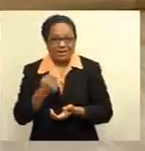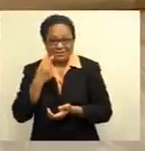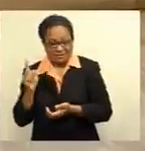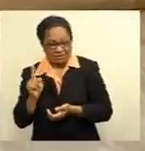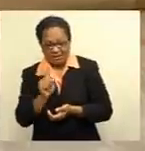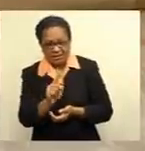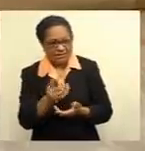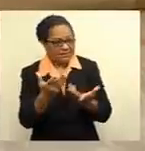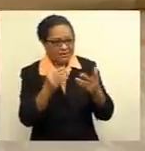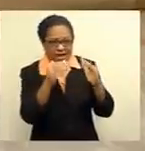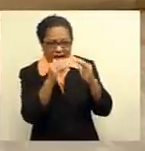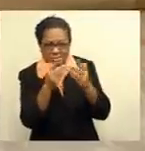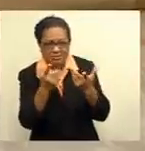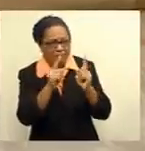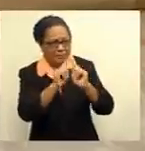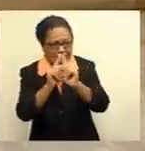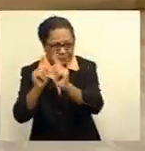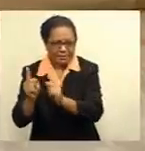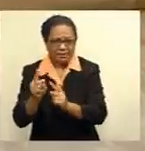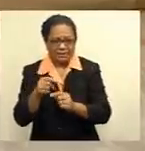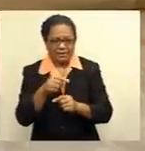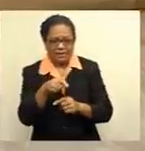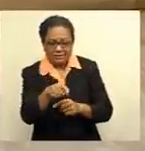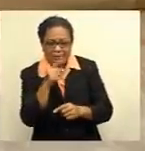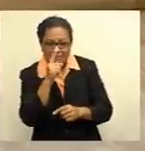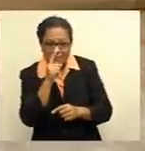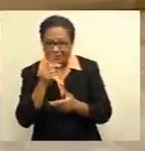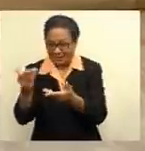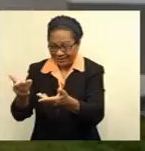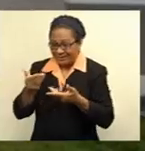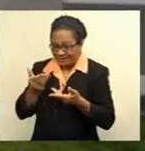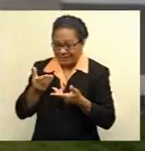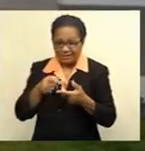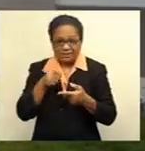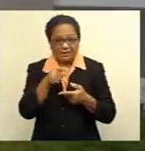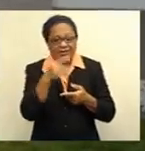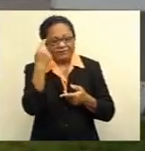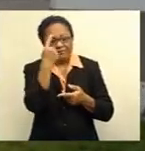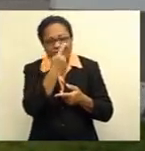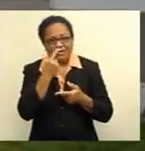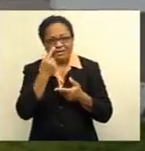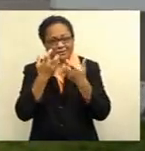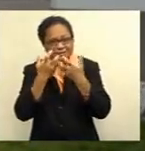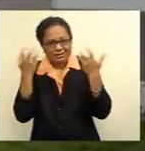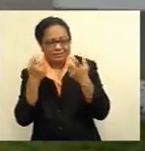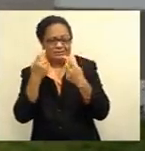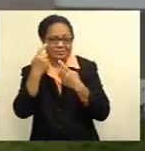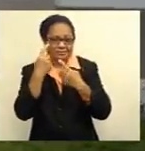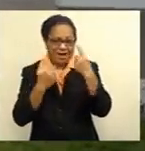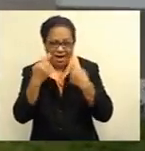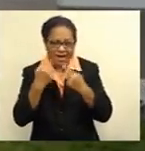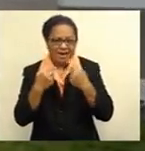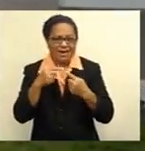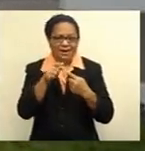conditions of the house and the person in there that's receiving the item, you just know that they're very grateful because of the tears and the constant